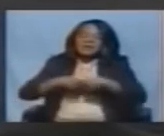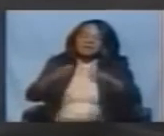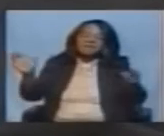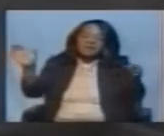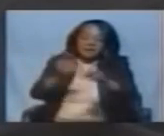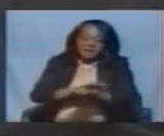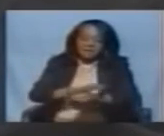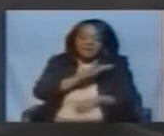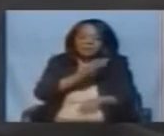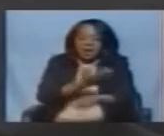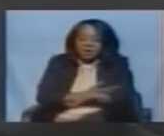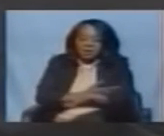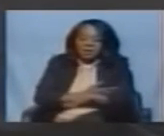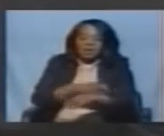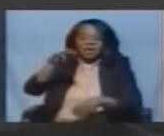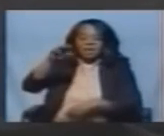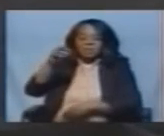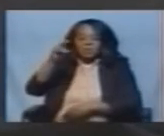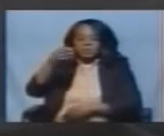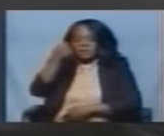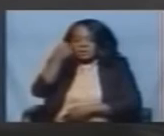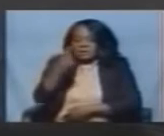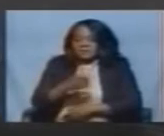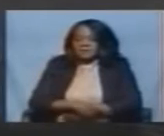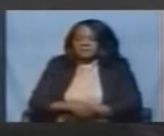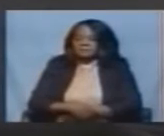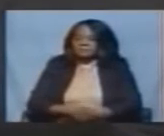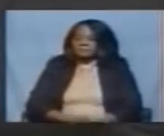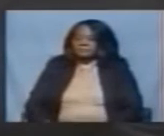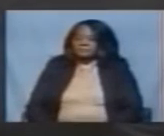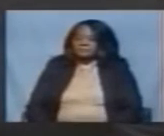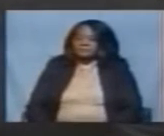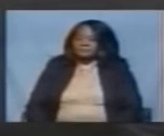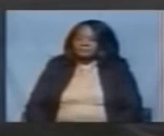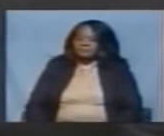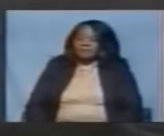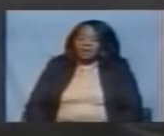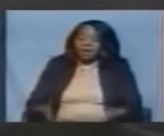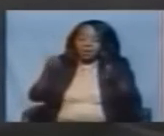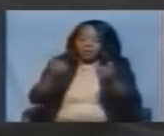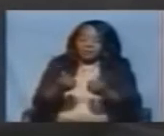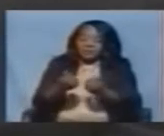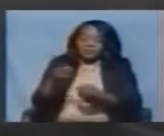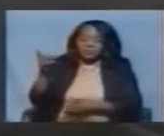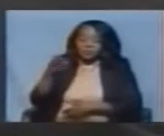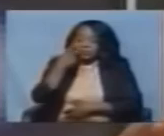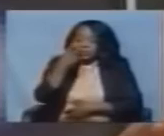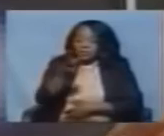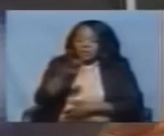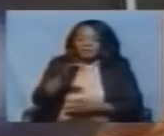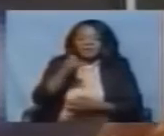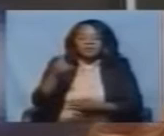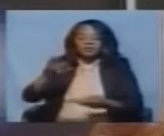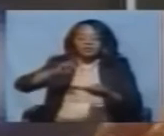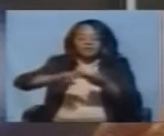ZIPS can deal with them? So we signed a memorandum of understanding. We invited you, you didn't come. I want you to look at the issues of reform. That's happening. Issues now, of reforms. Issues of reforms.